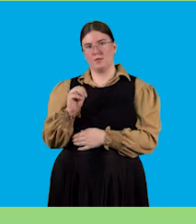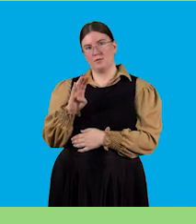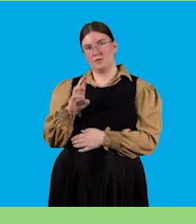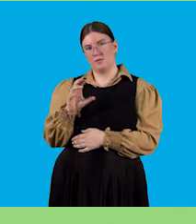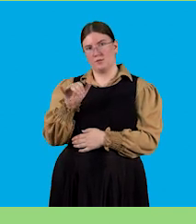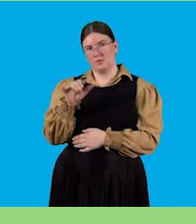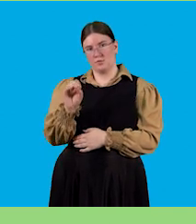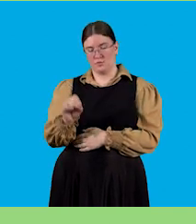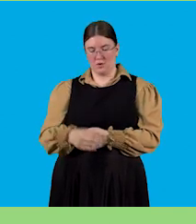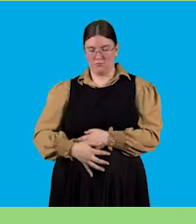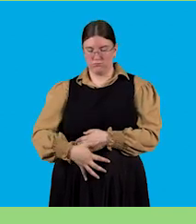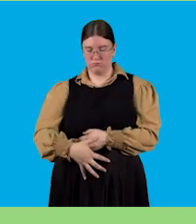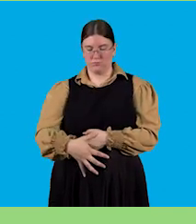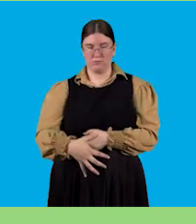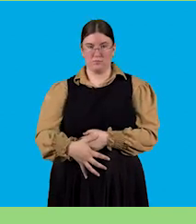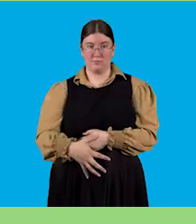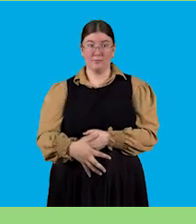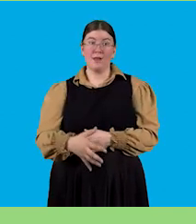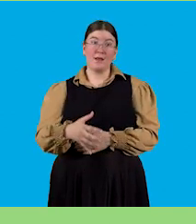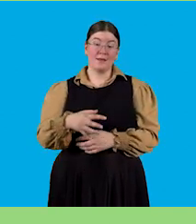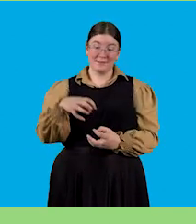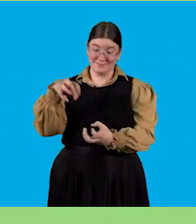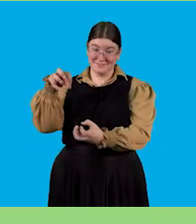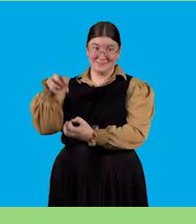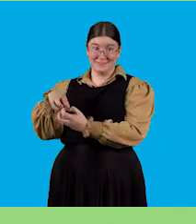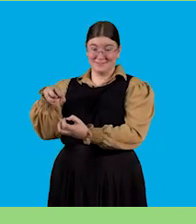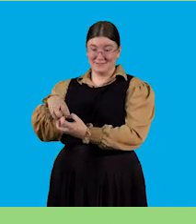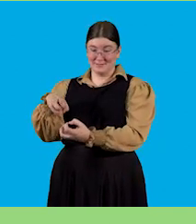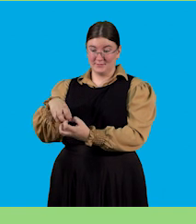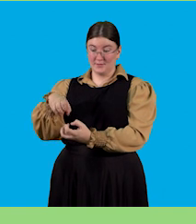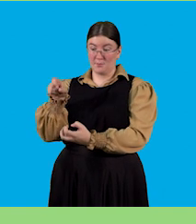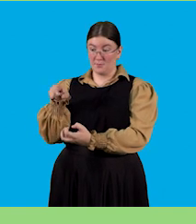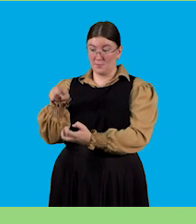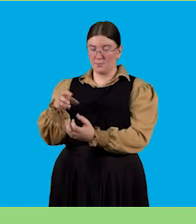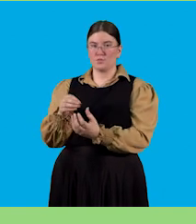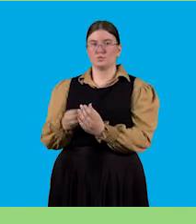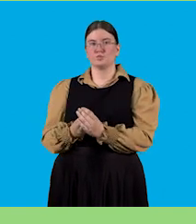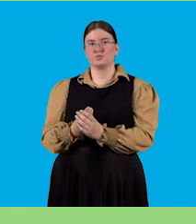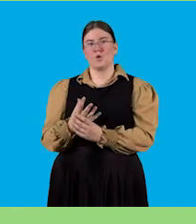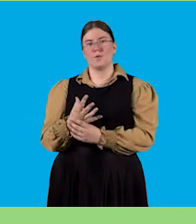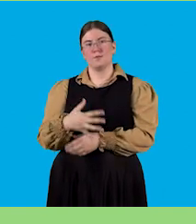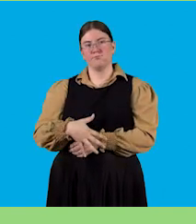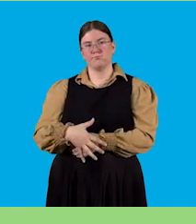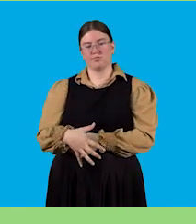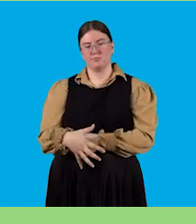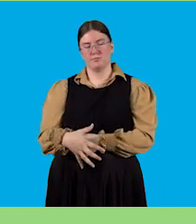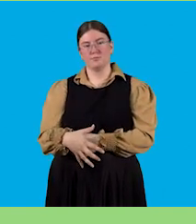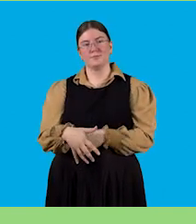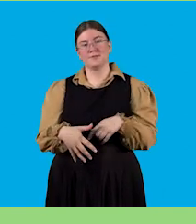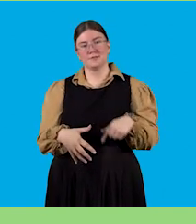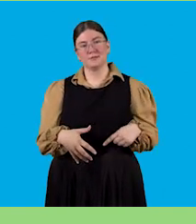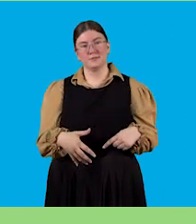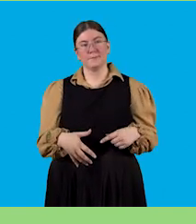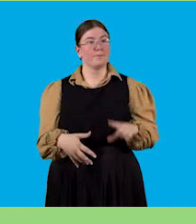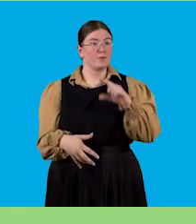embryo. So a fertilized egg that is developing is known